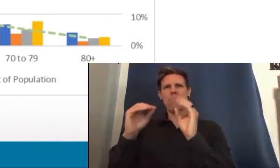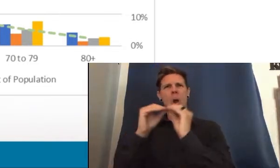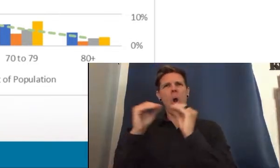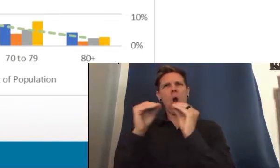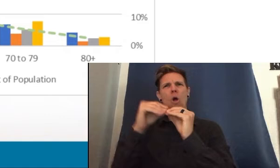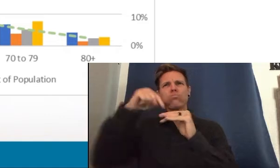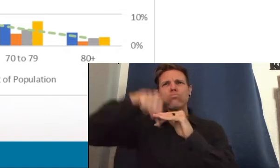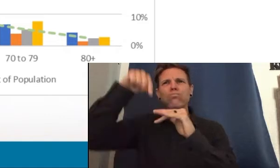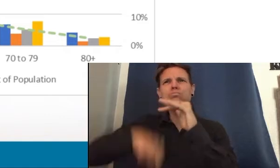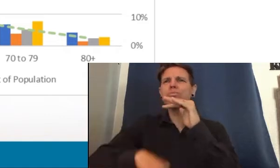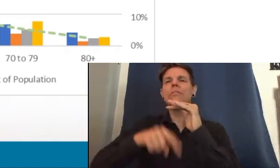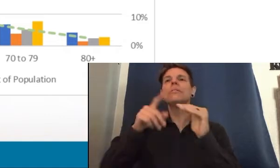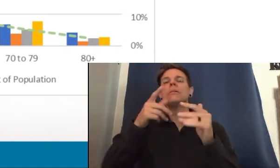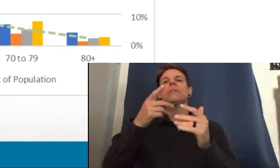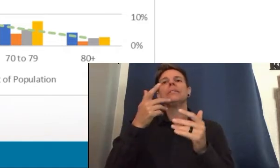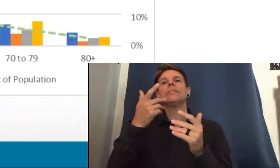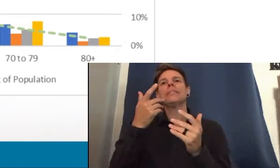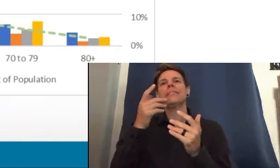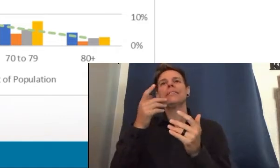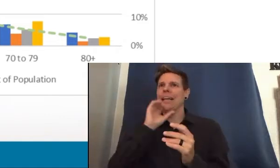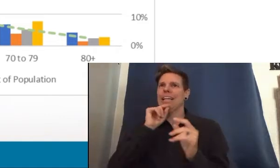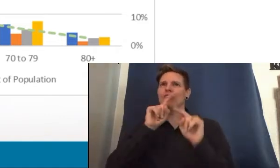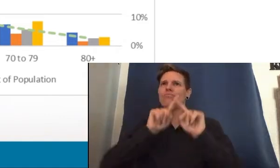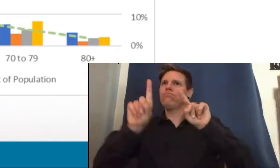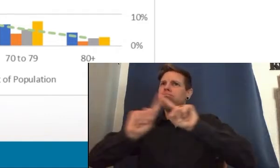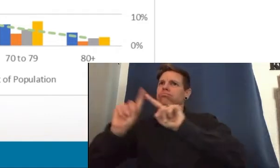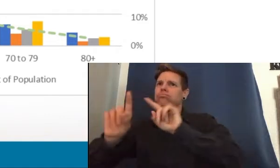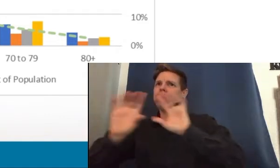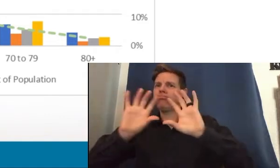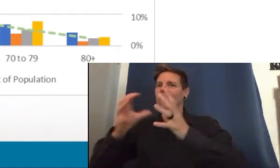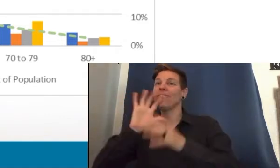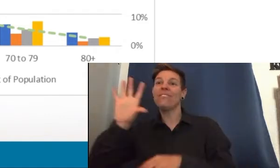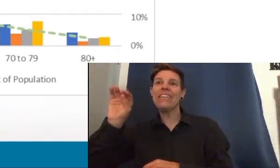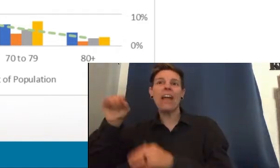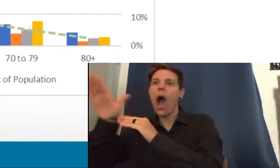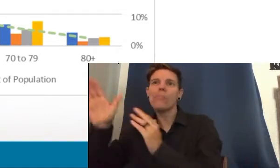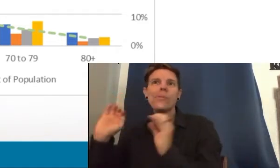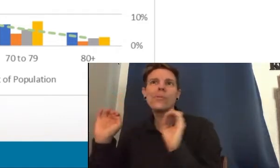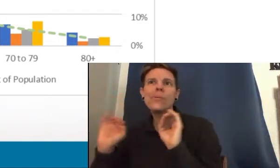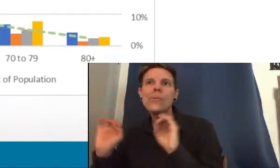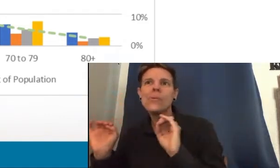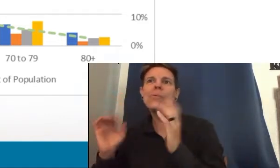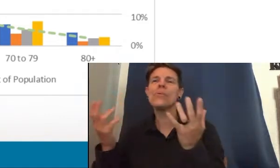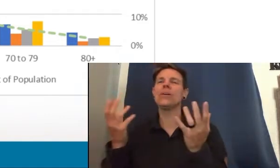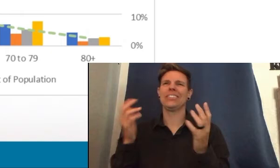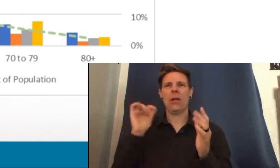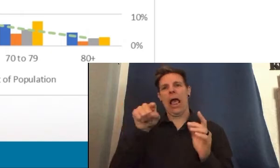age of 50, in that other group overrepresented. Questions or comment? Stephen, I think